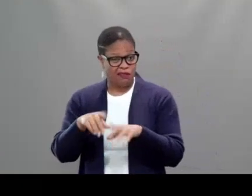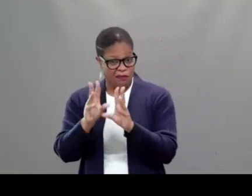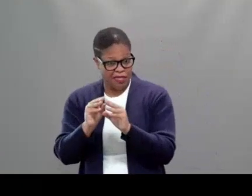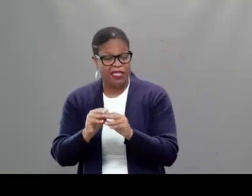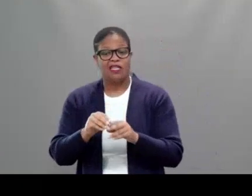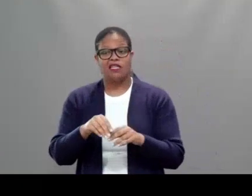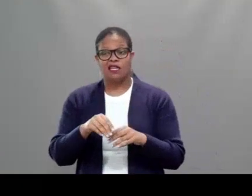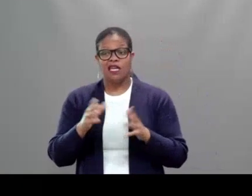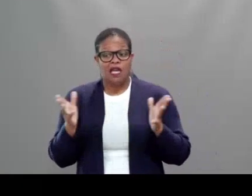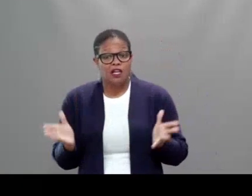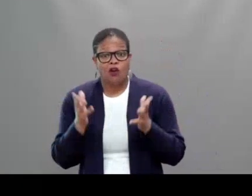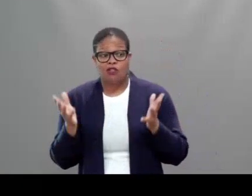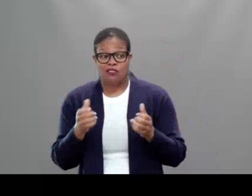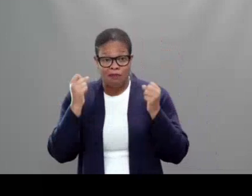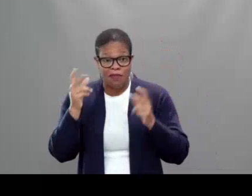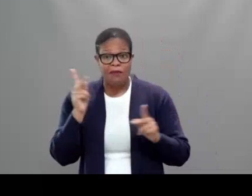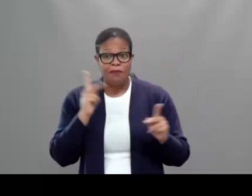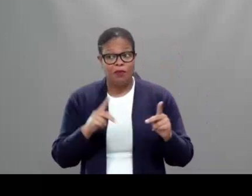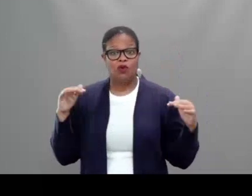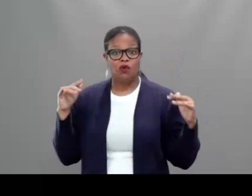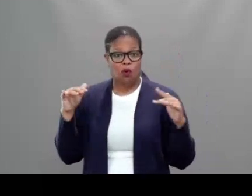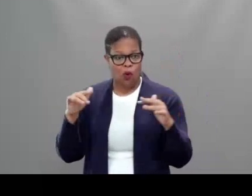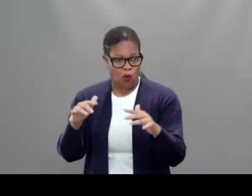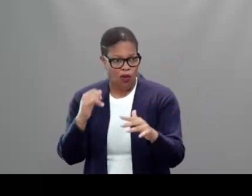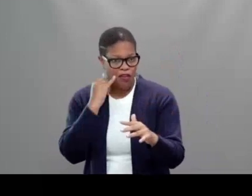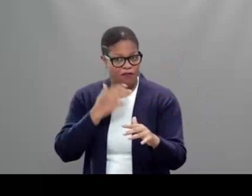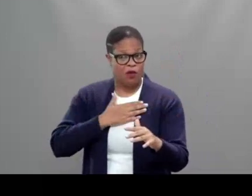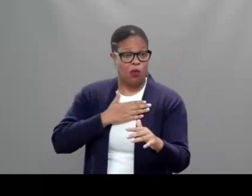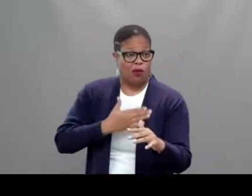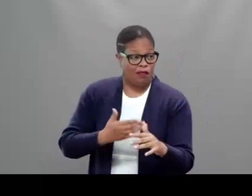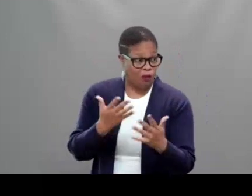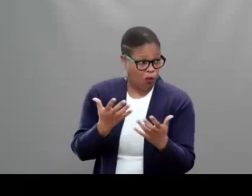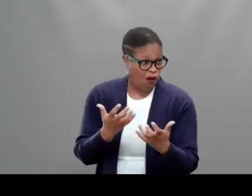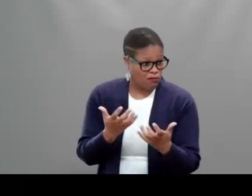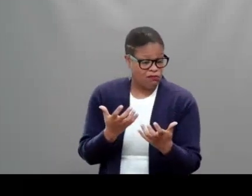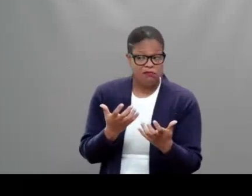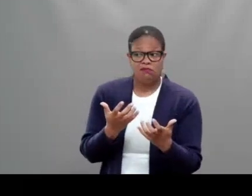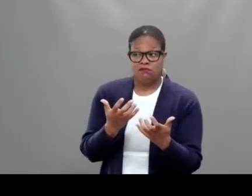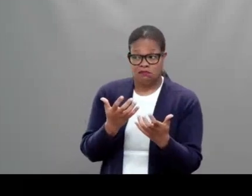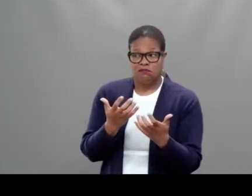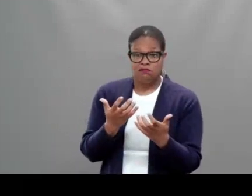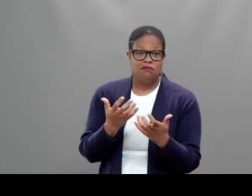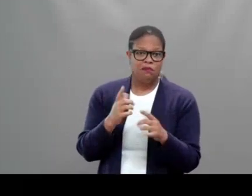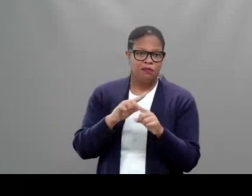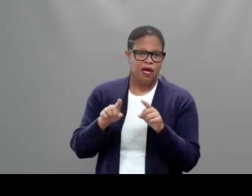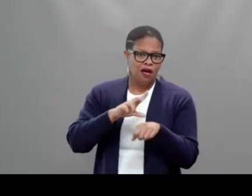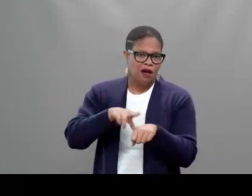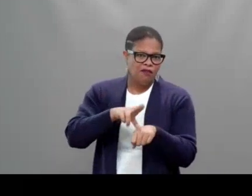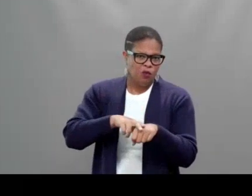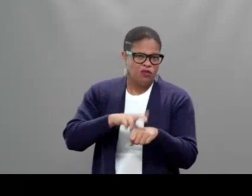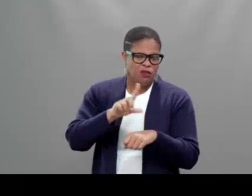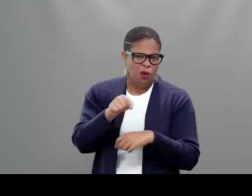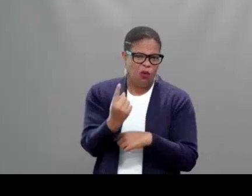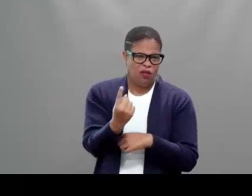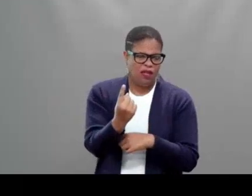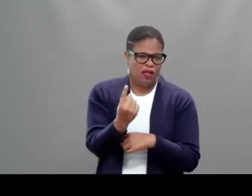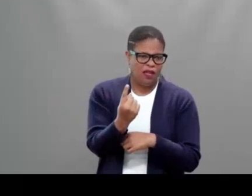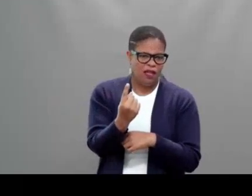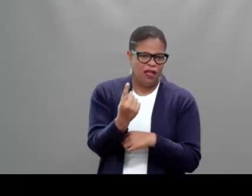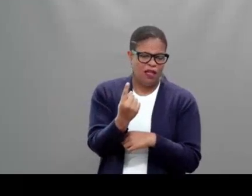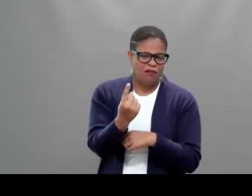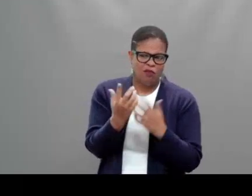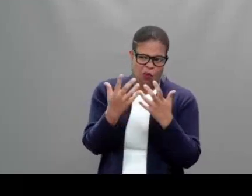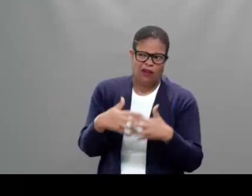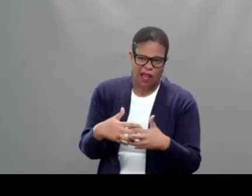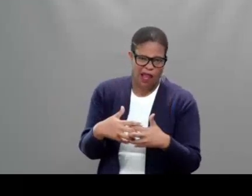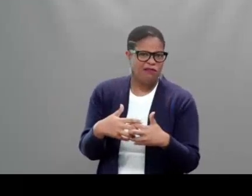many people could go as would go. And of course, it only worked